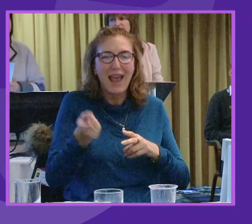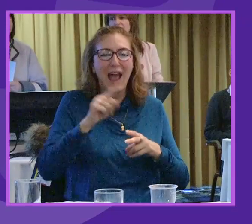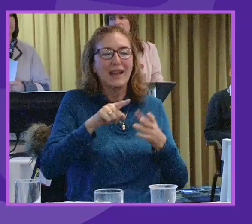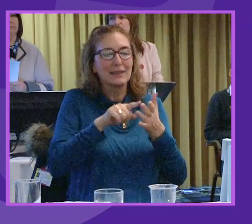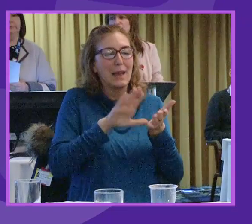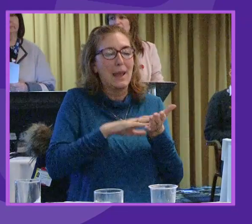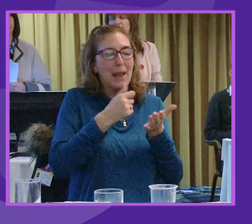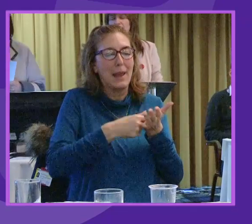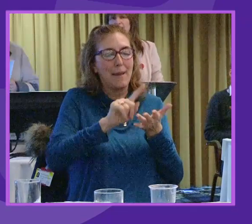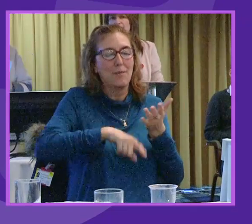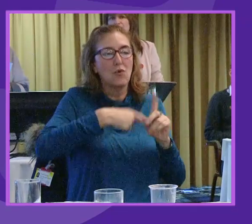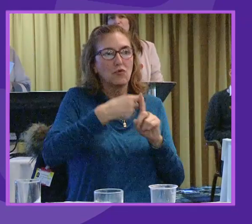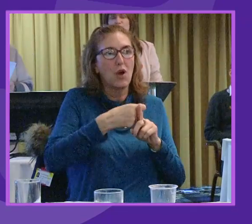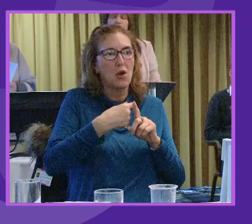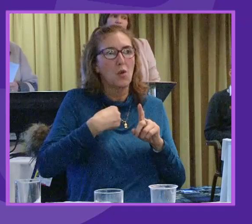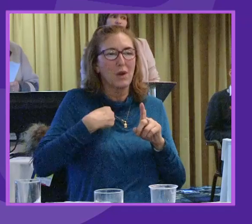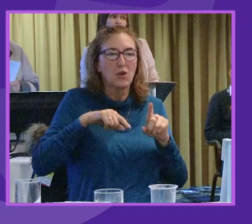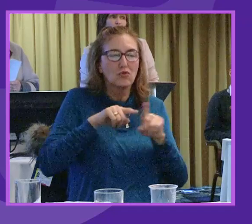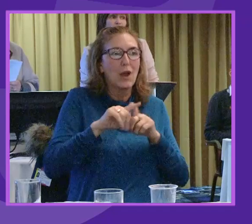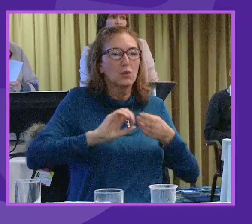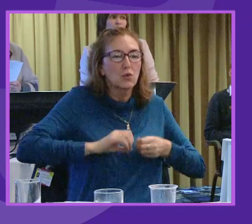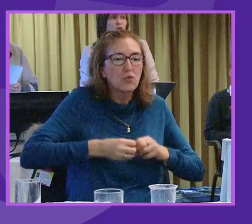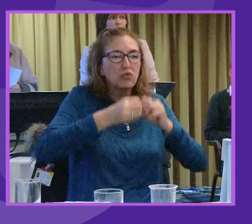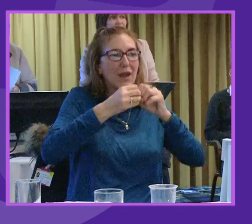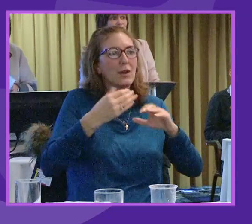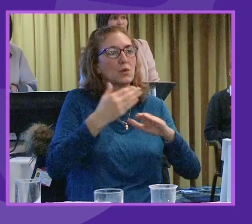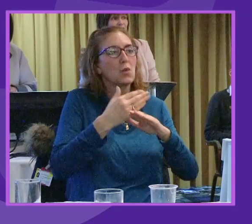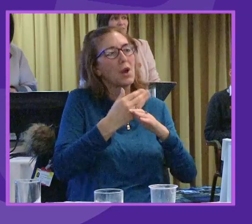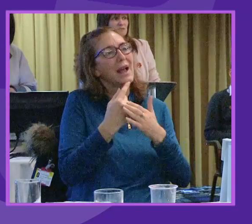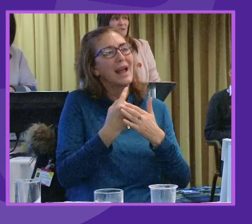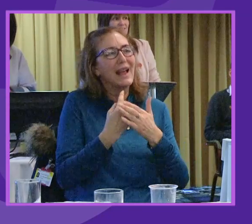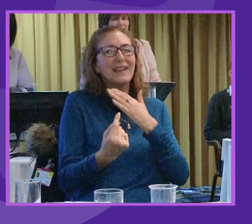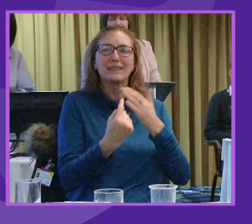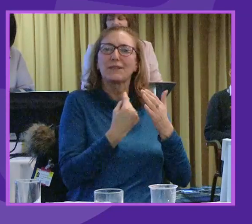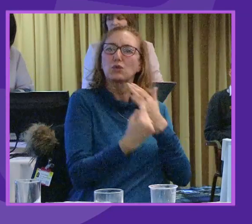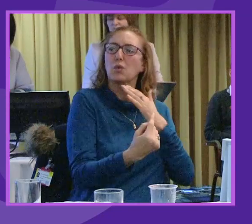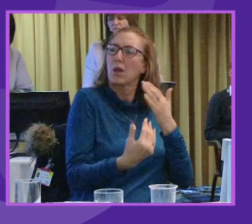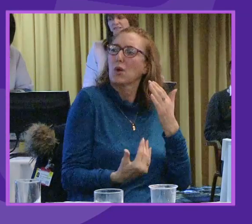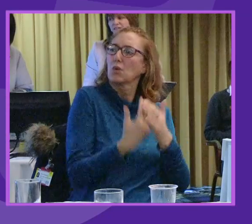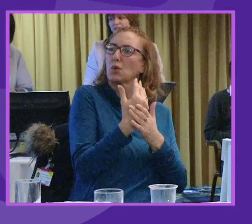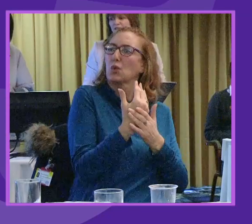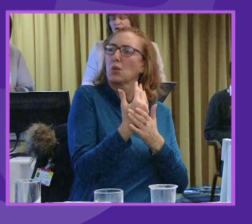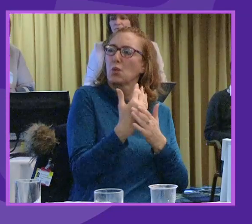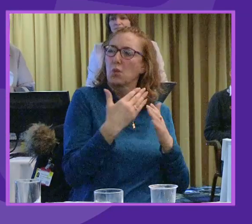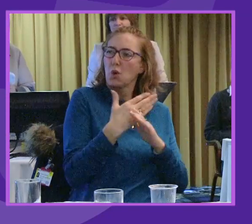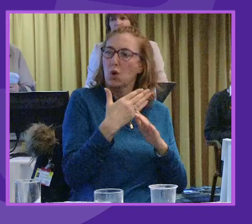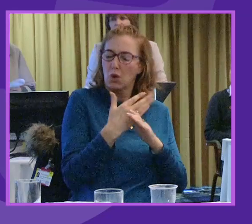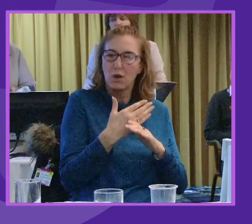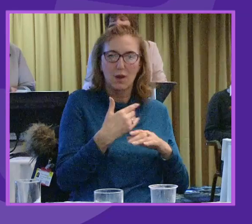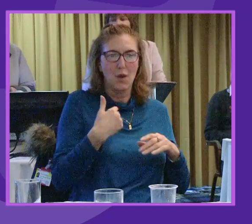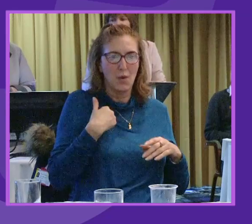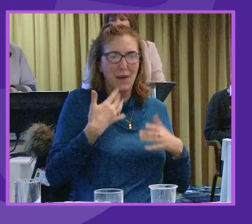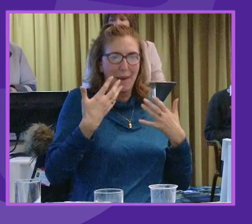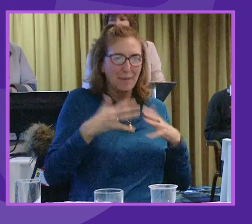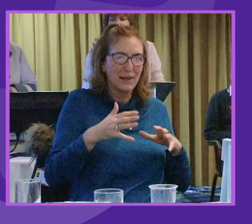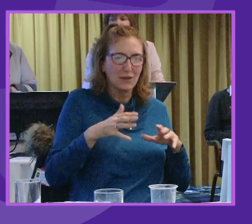and authentically co-produce the work that we're doing. So we're going to role model co-delivery of this presentation,